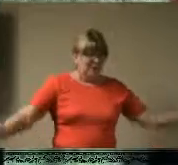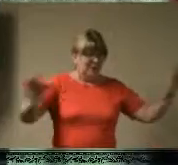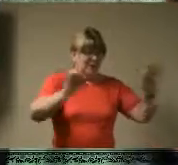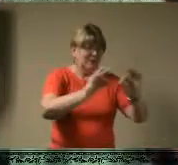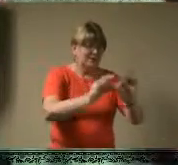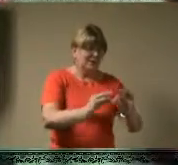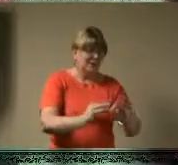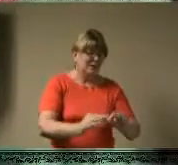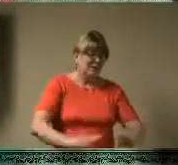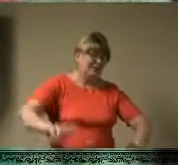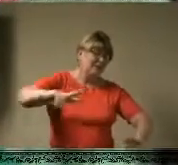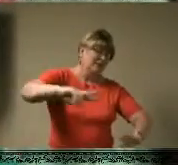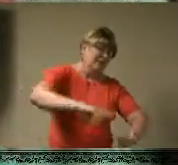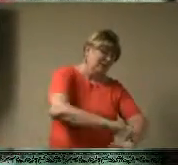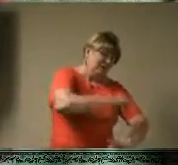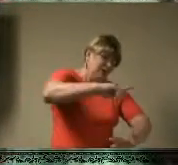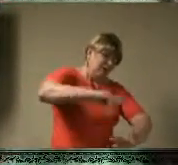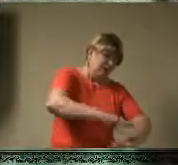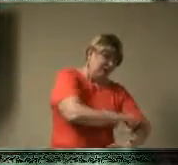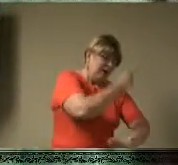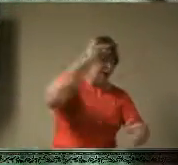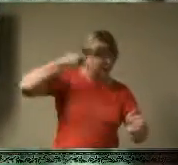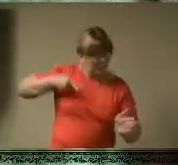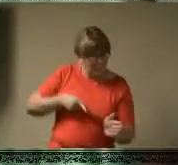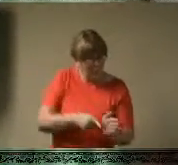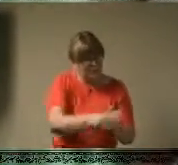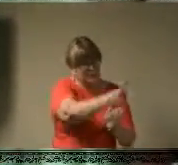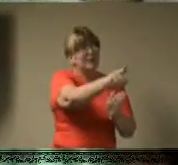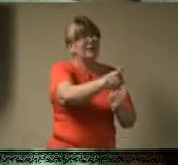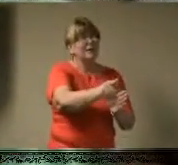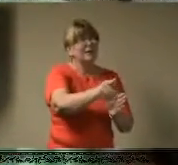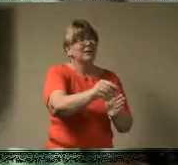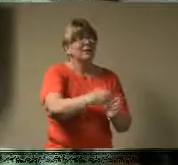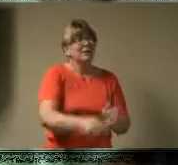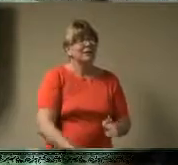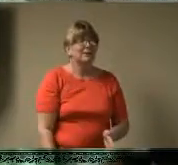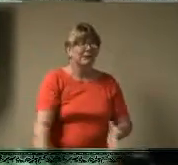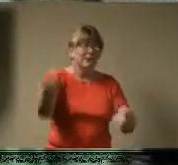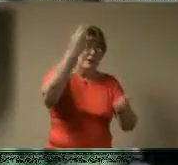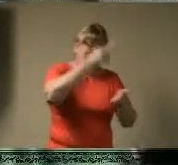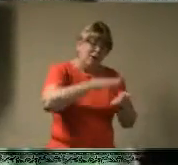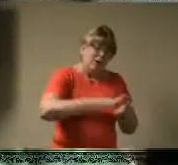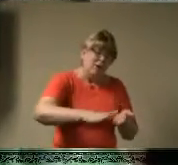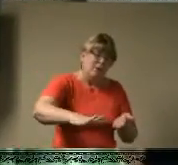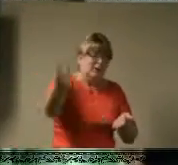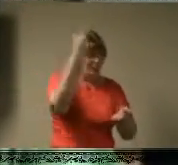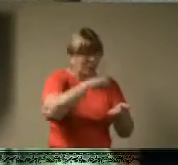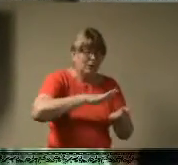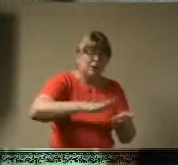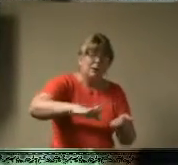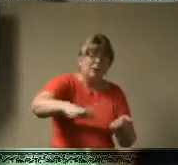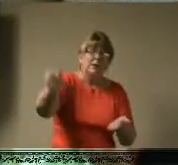Worthy is the Lamb who was slain